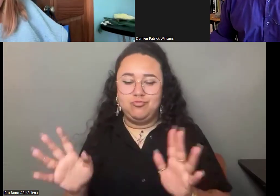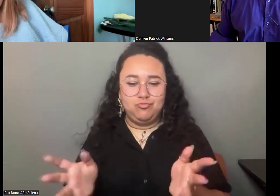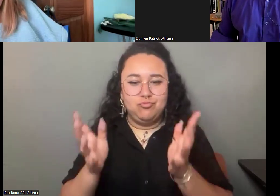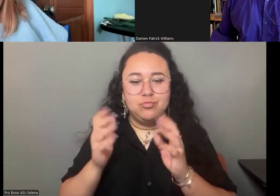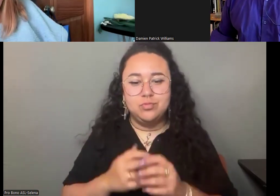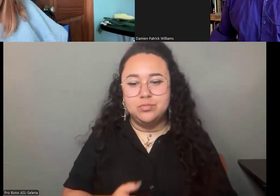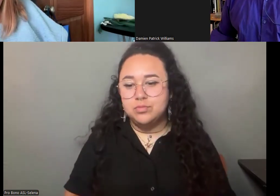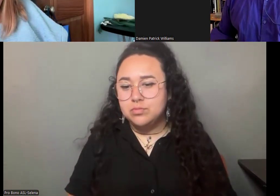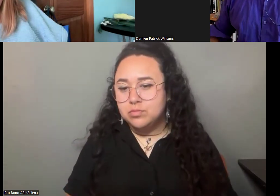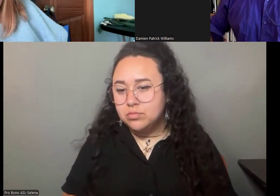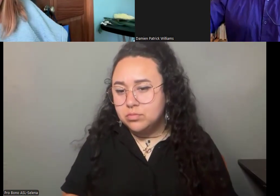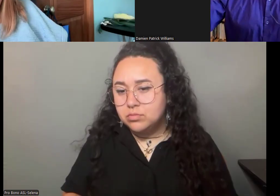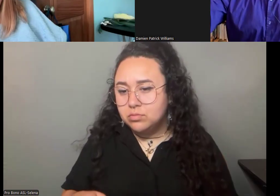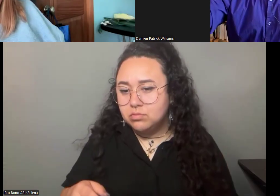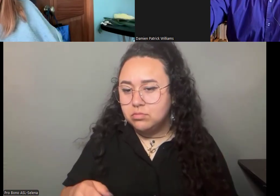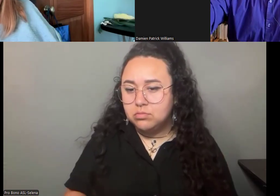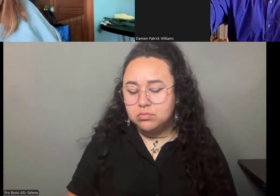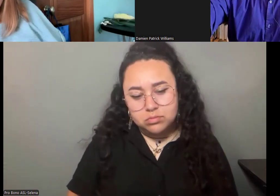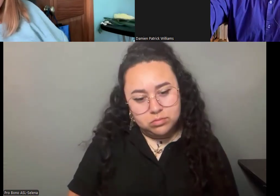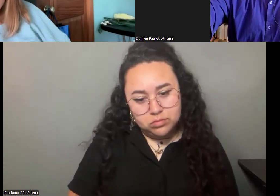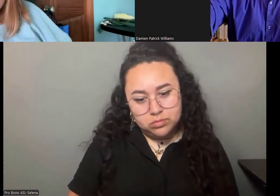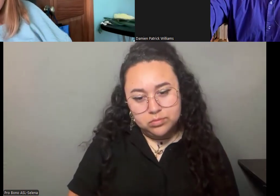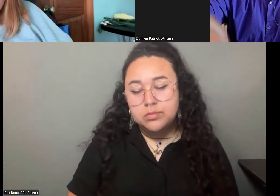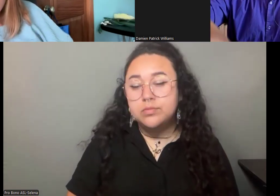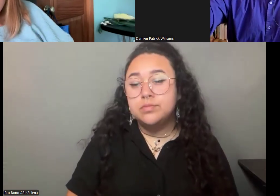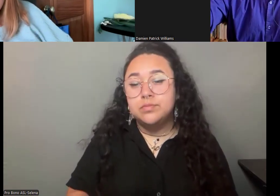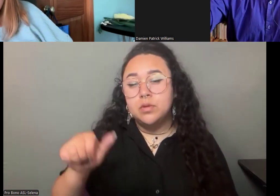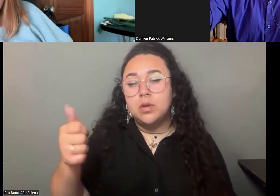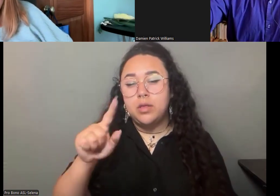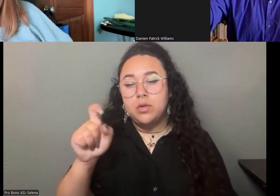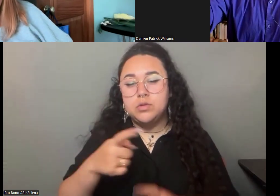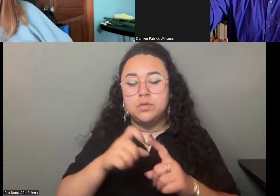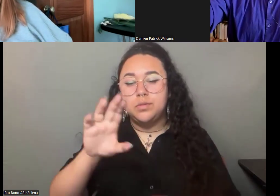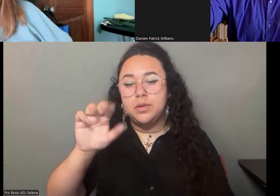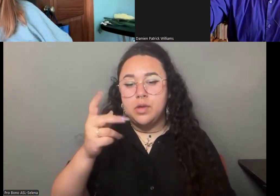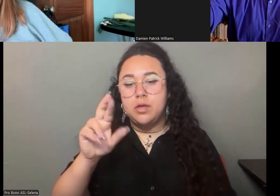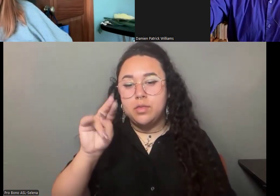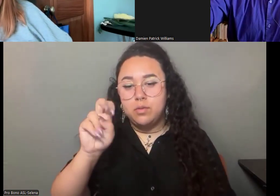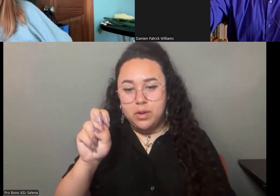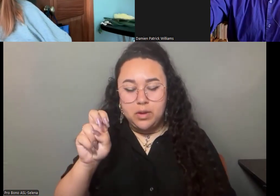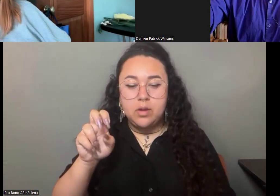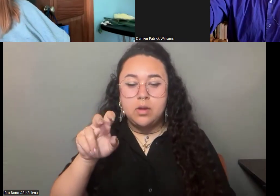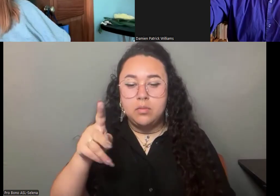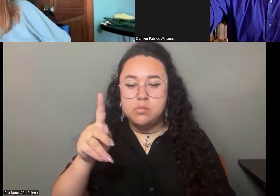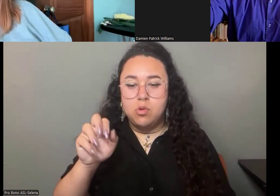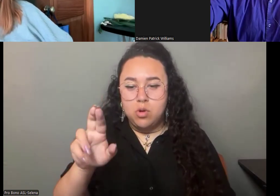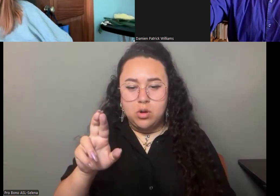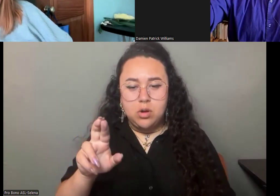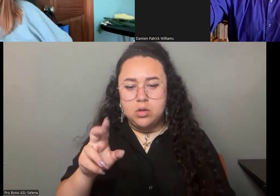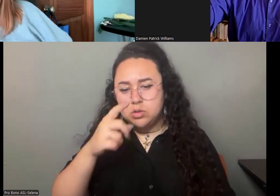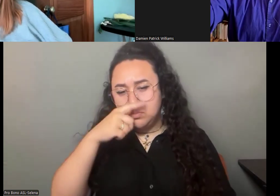We have another question from Catherine Porter. Can you speak to the approach to keeping discotheque feasible, functional in the absence